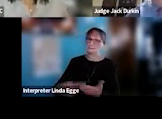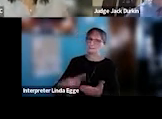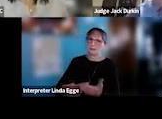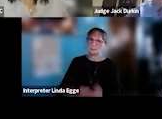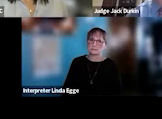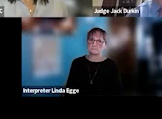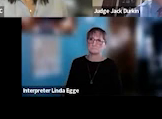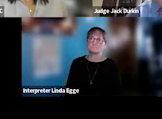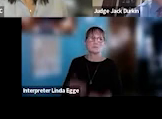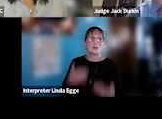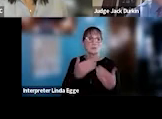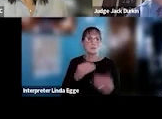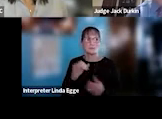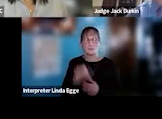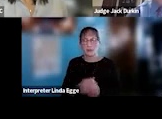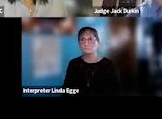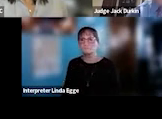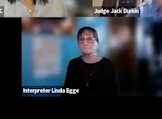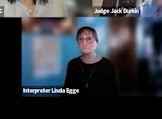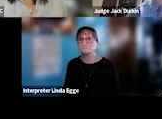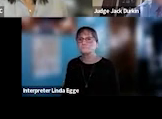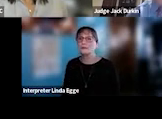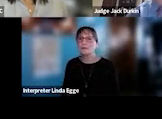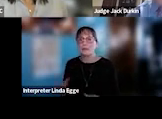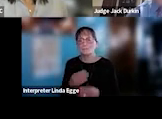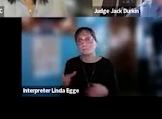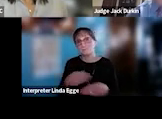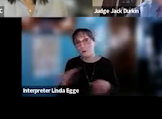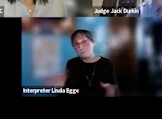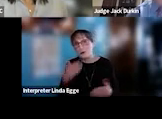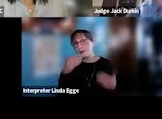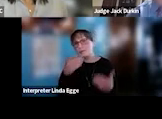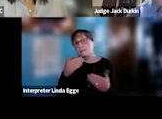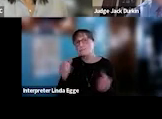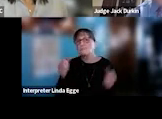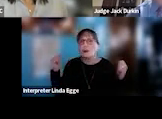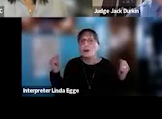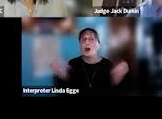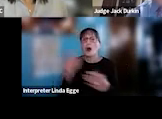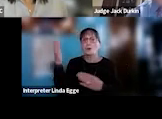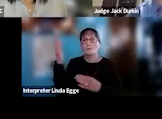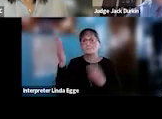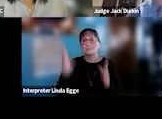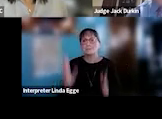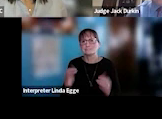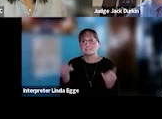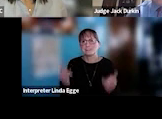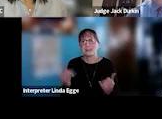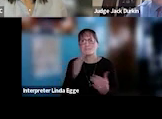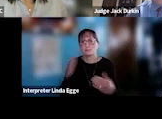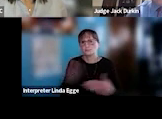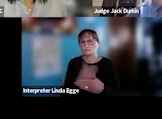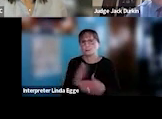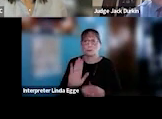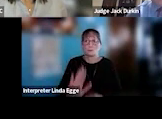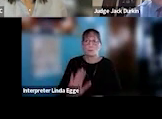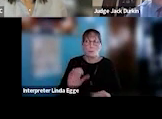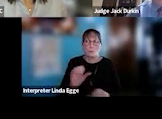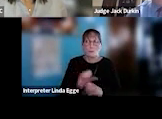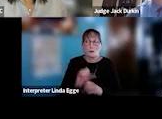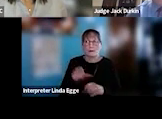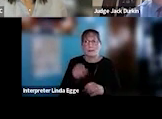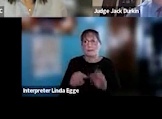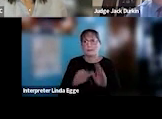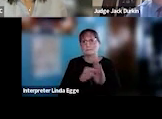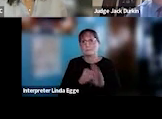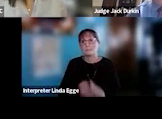Thank you for that. So just a warm thank you again to all of our presenters today for sharing your work in this model, Echo